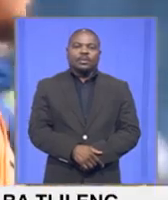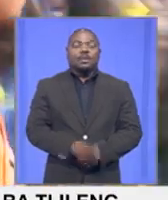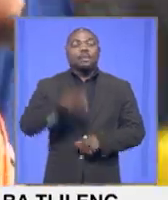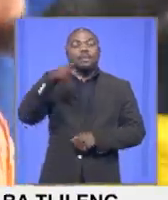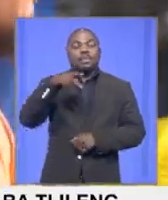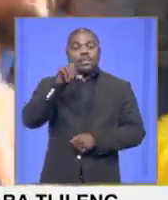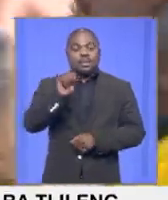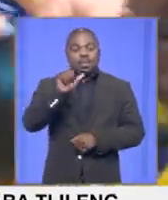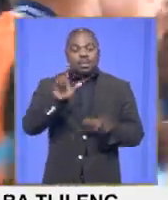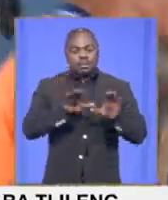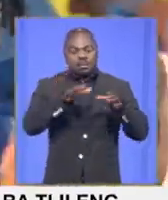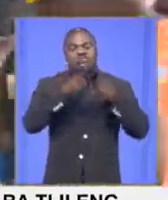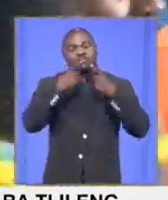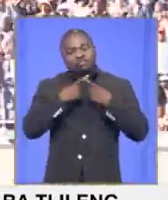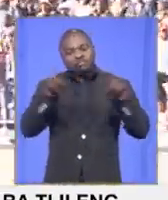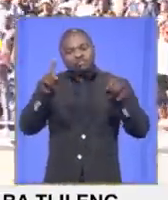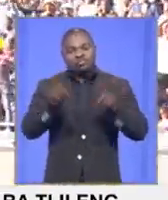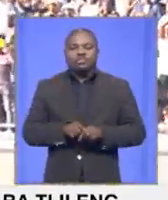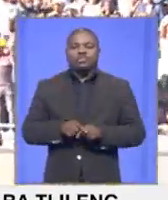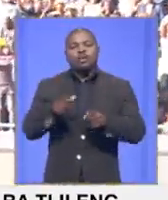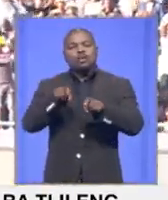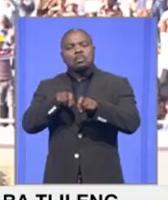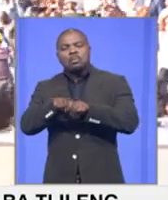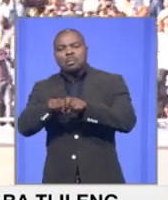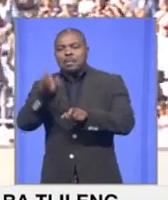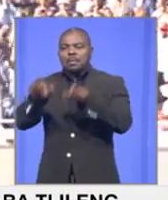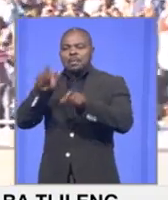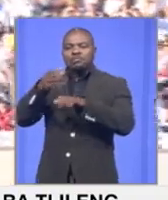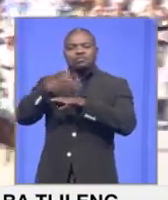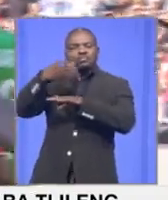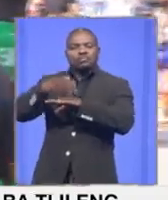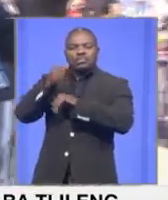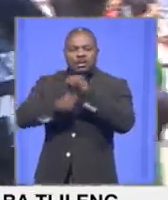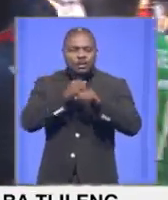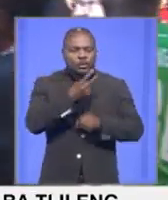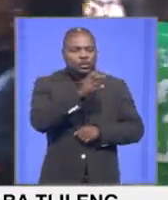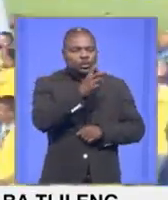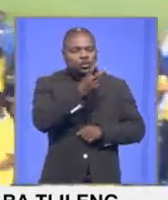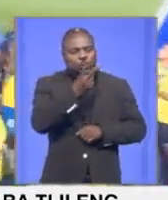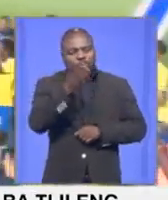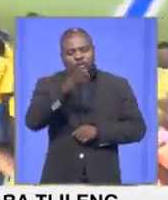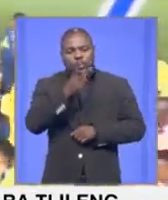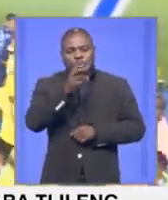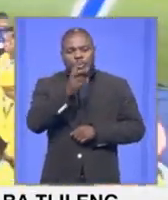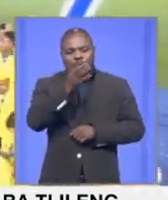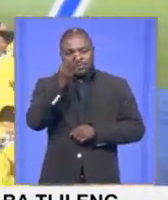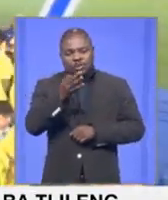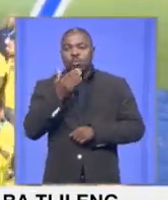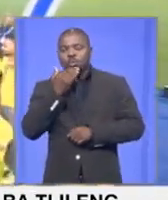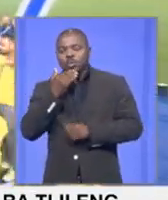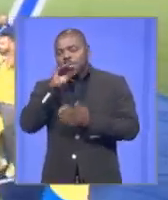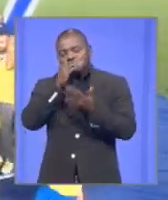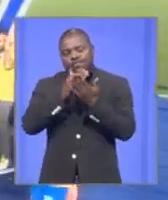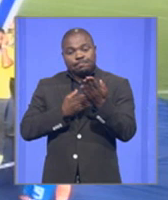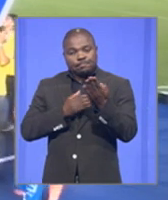Premier Soccer League e itsisitse lenaane la ba ba tlileng go gaisanela dikabo tsa setlha sa 2022 le 2023.